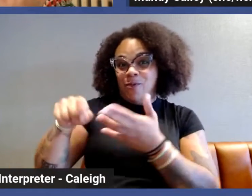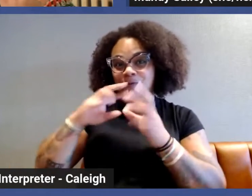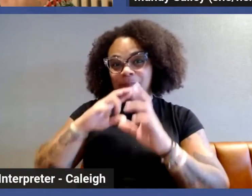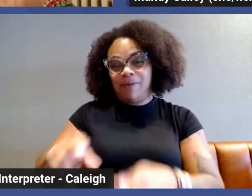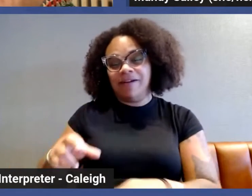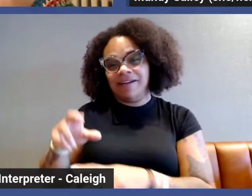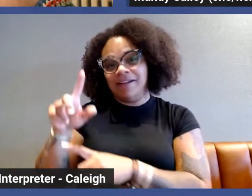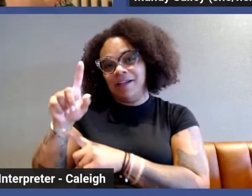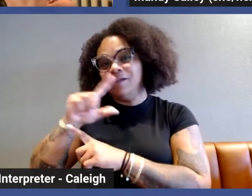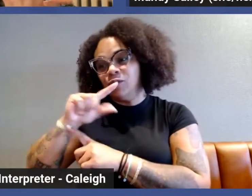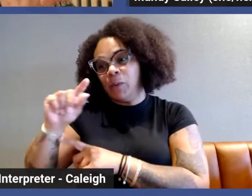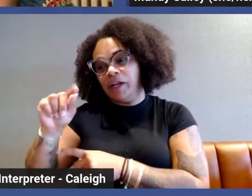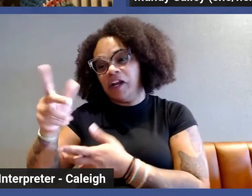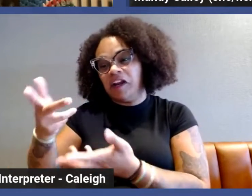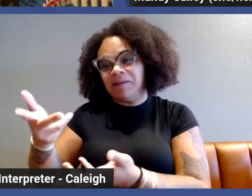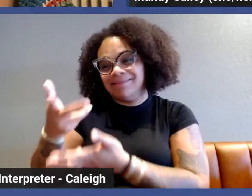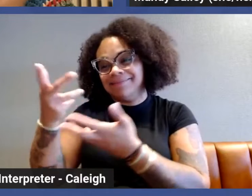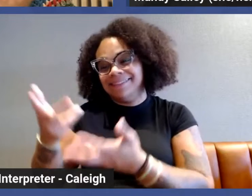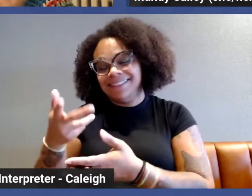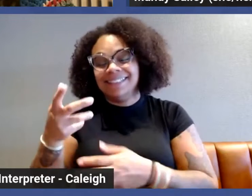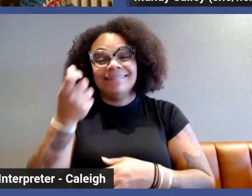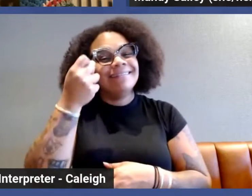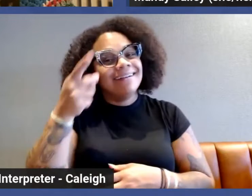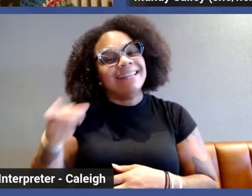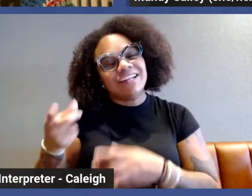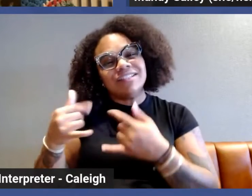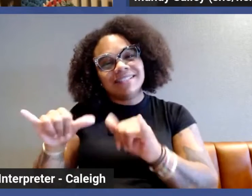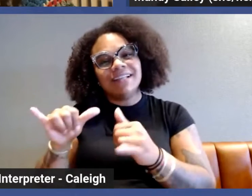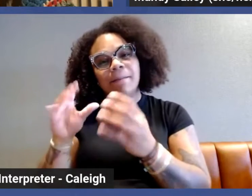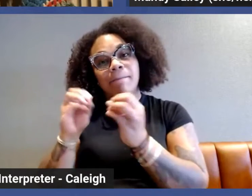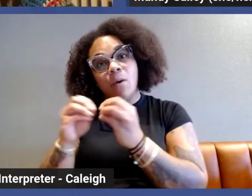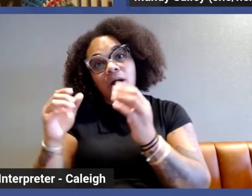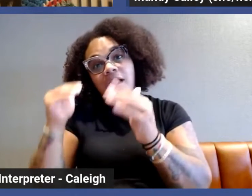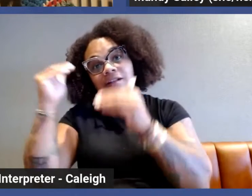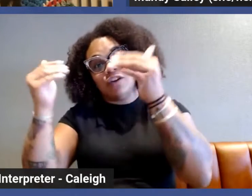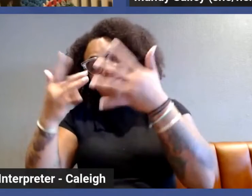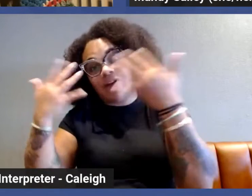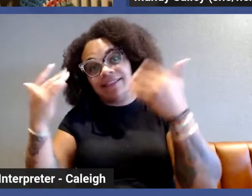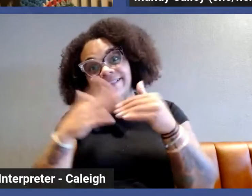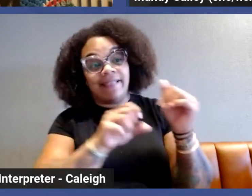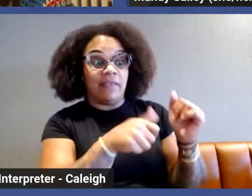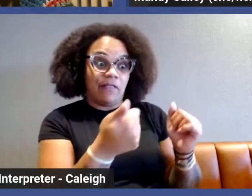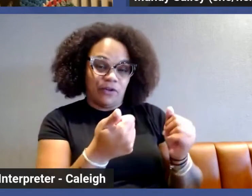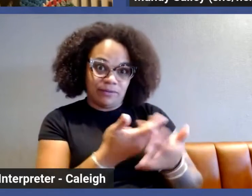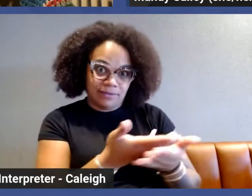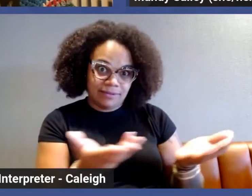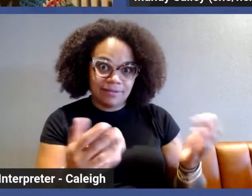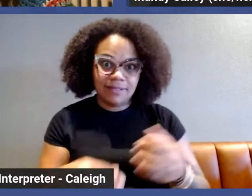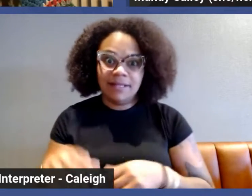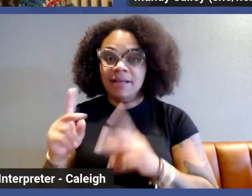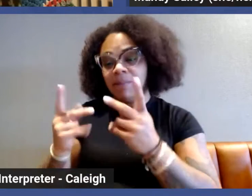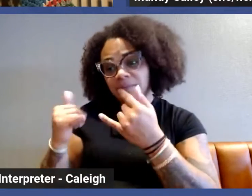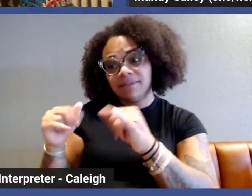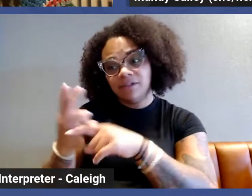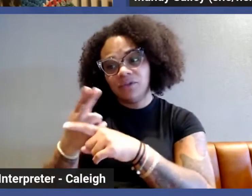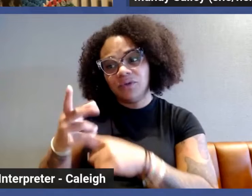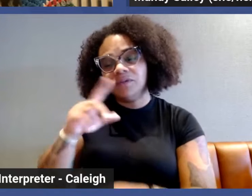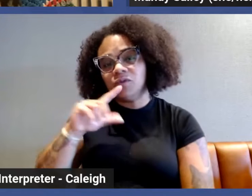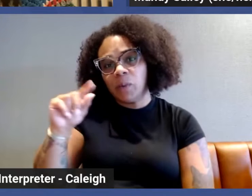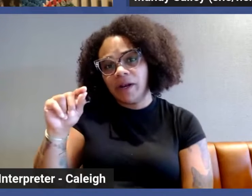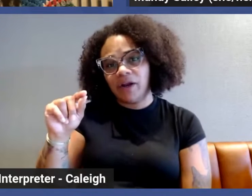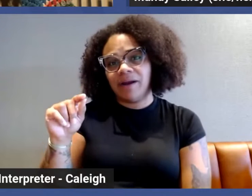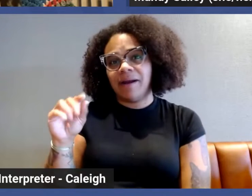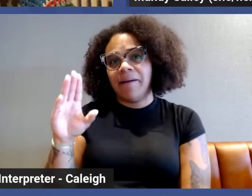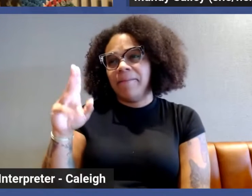still more adult-friendly than all of the other ones, right? Like, people are still on there, but it's